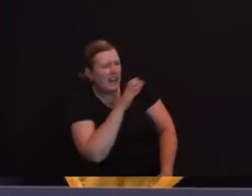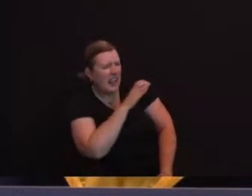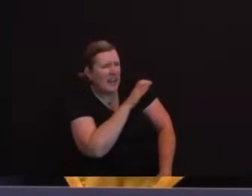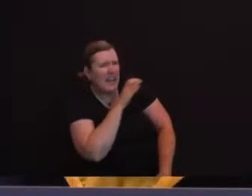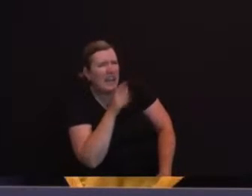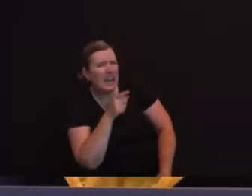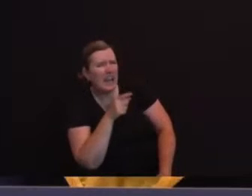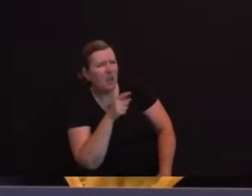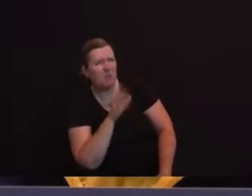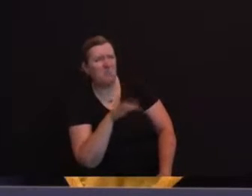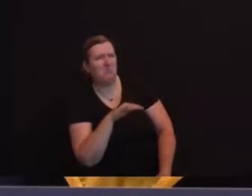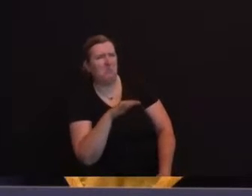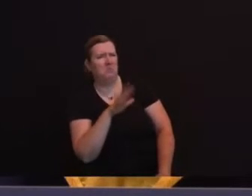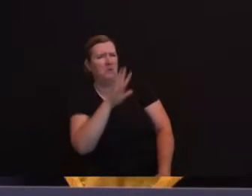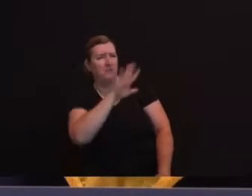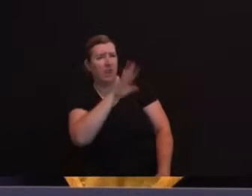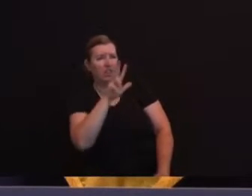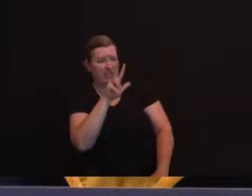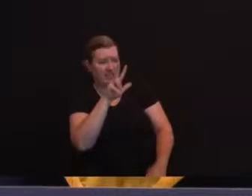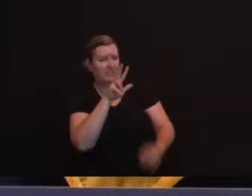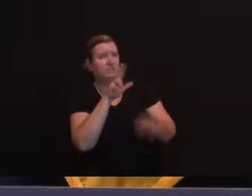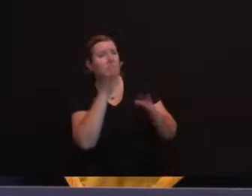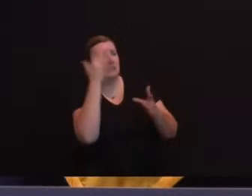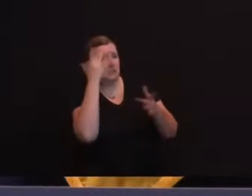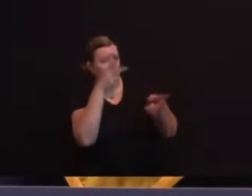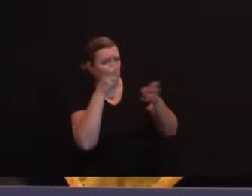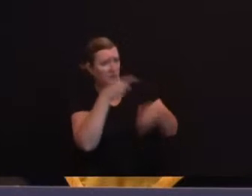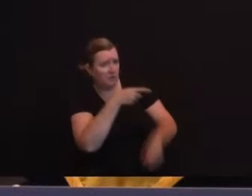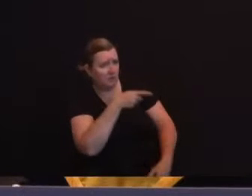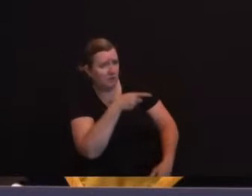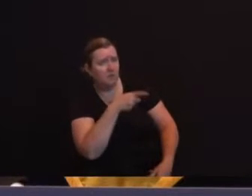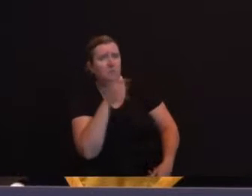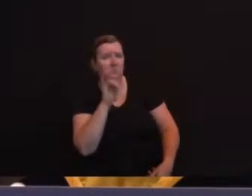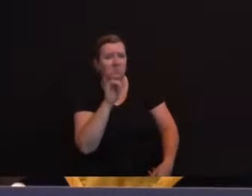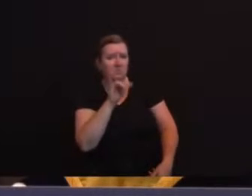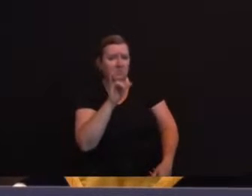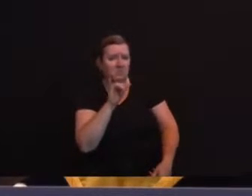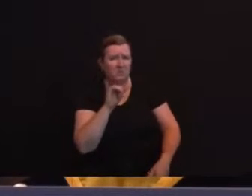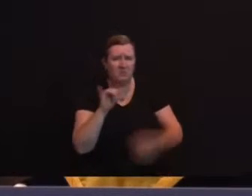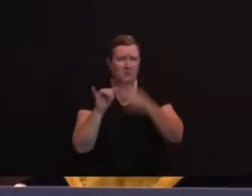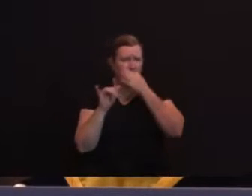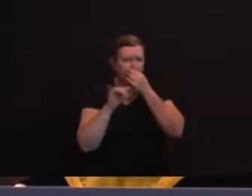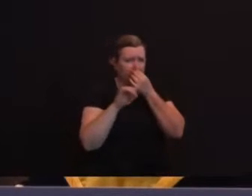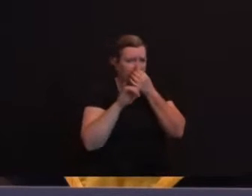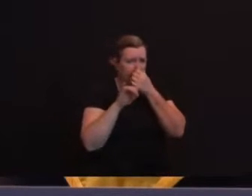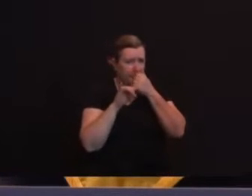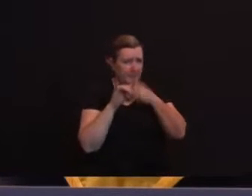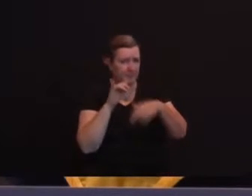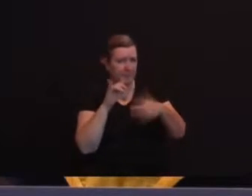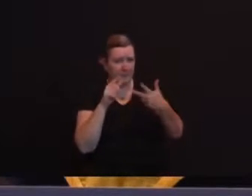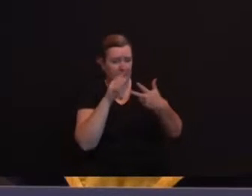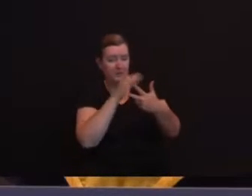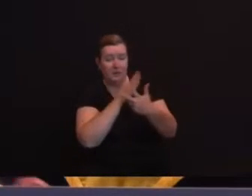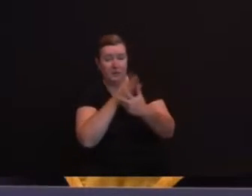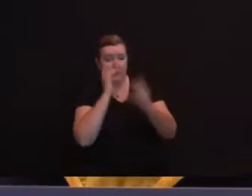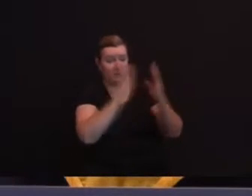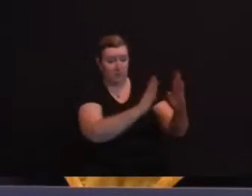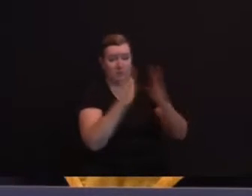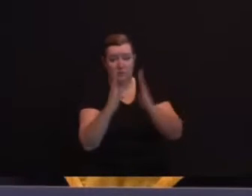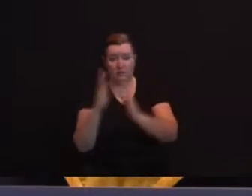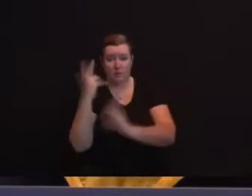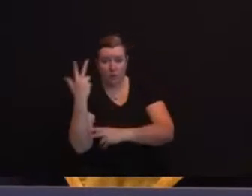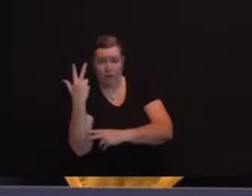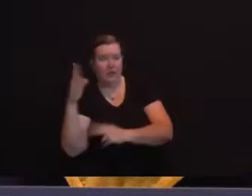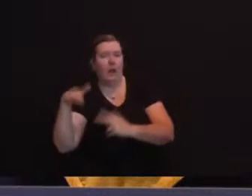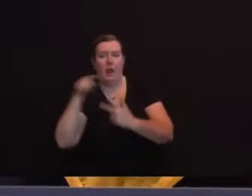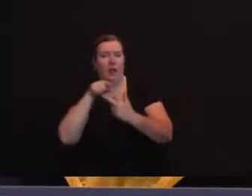We're not in phase 3. And I don't think we ever fully got to phase 3, frankly. I think we're somewhere back to between 1 and 2, but I don't have I